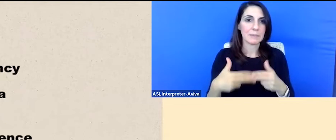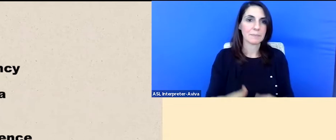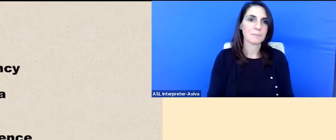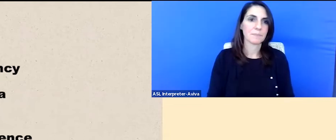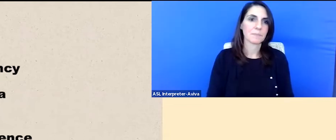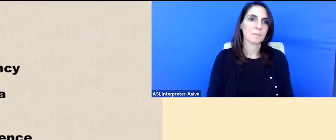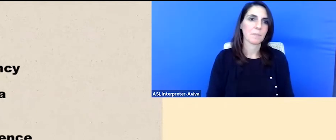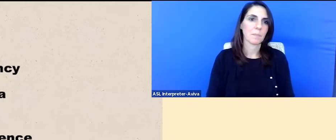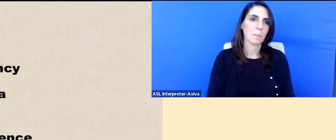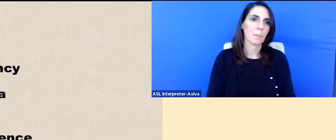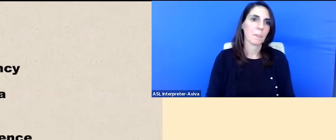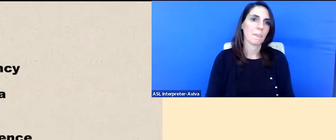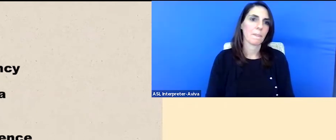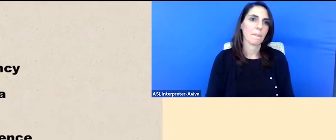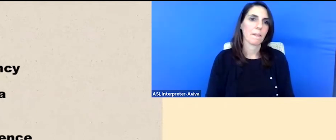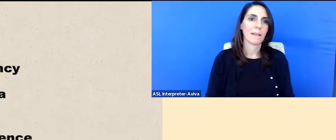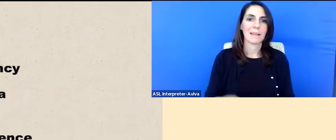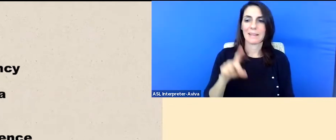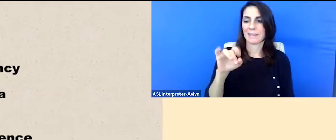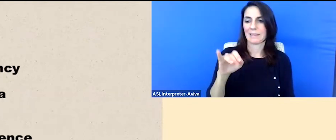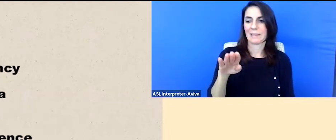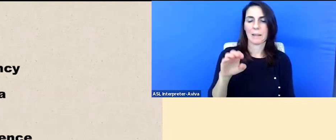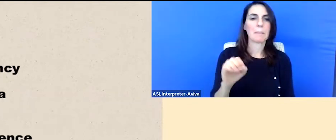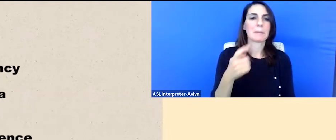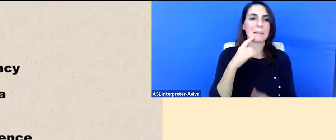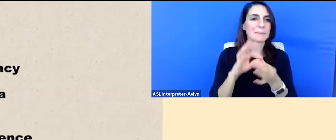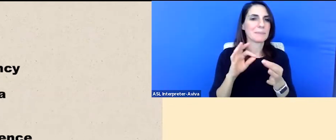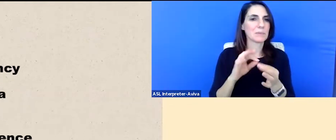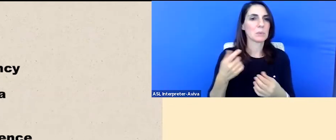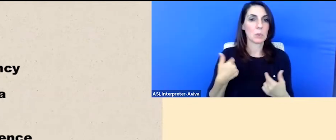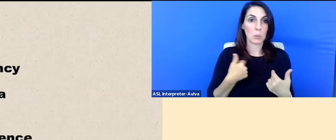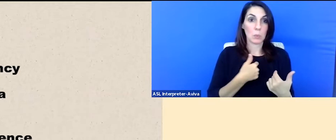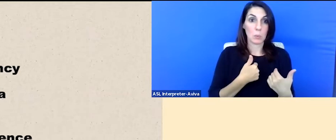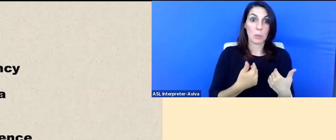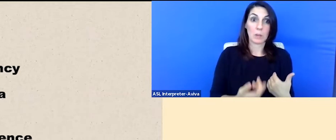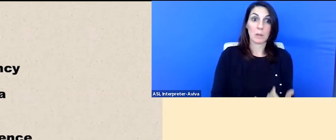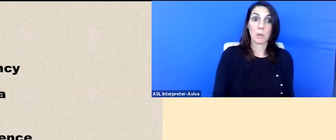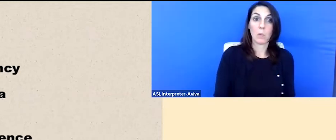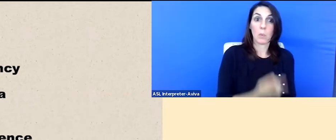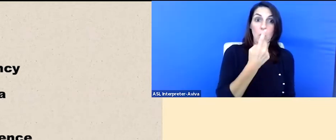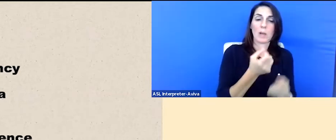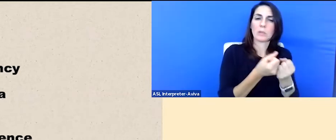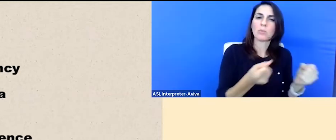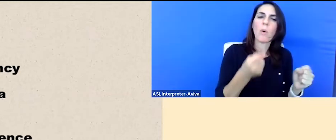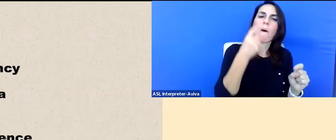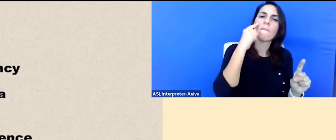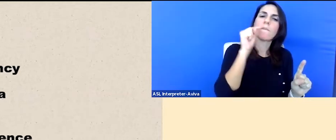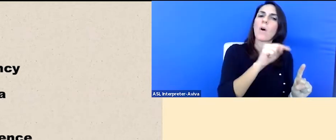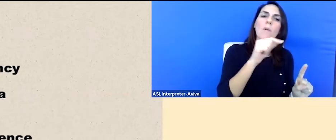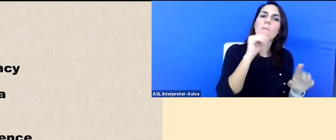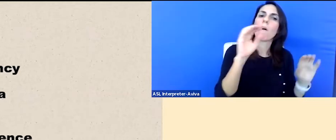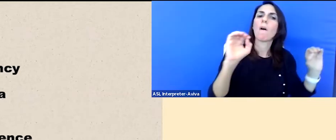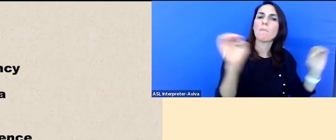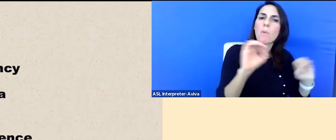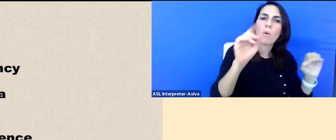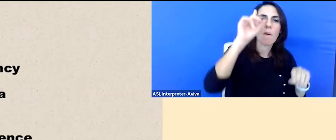Thanks. As Debbie mentioned, we are your one source for non-emergency government